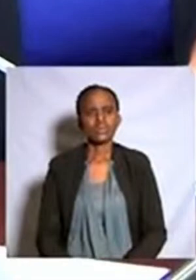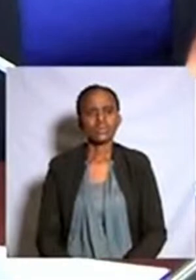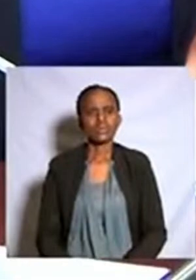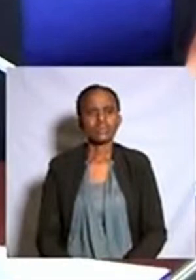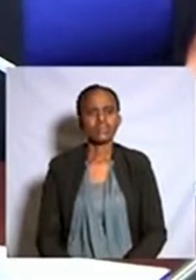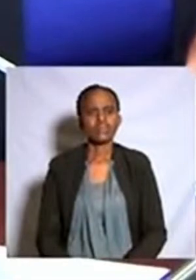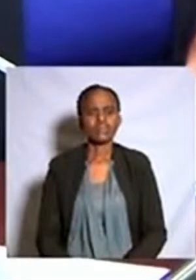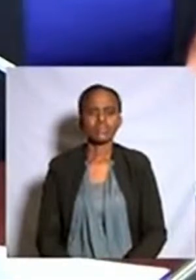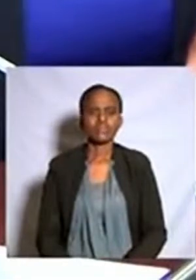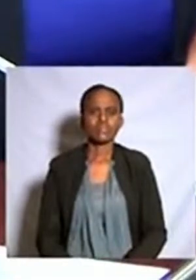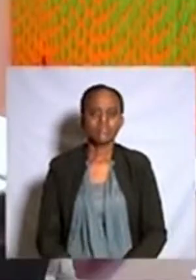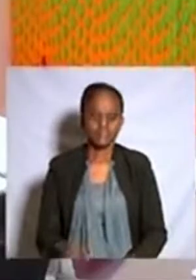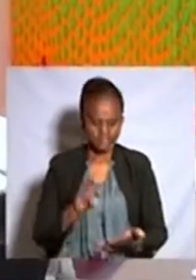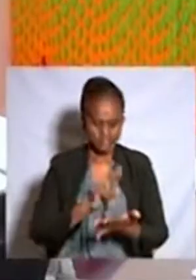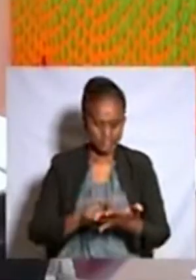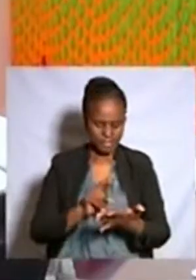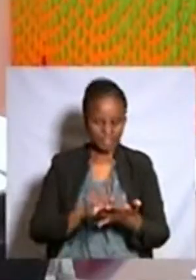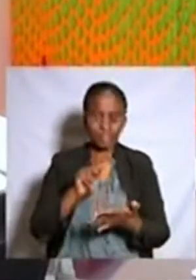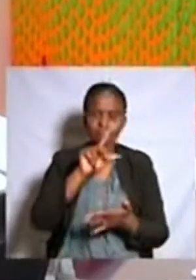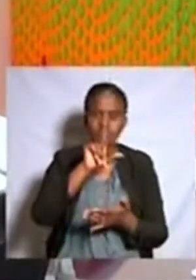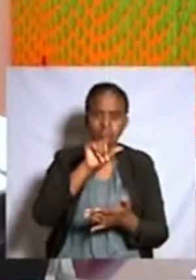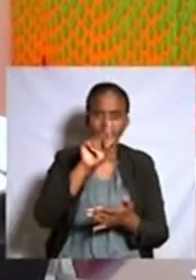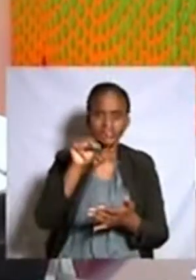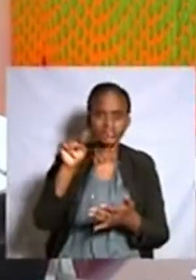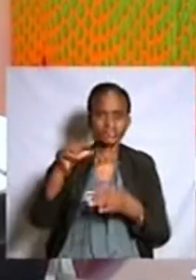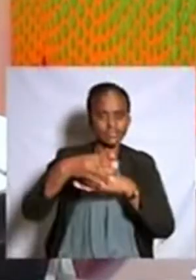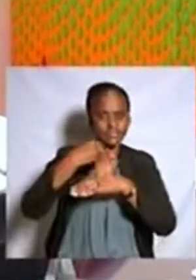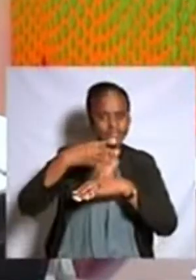Because it is 2022, so advise us.